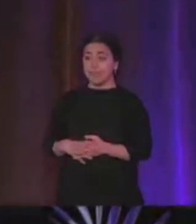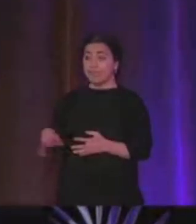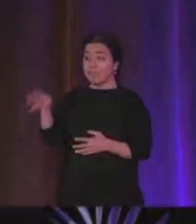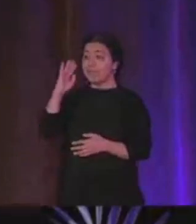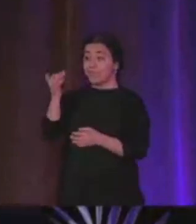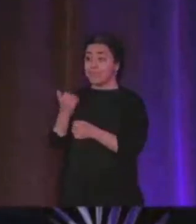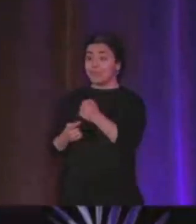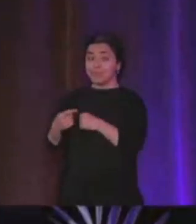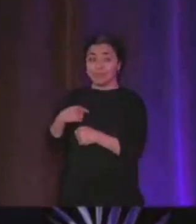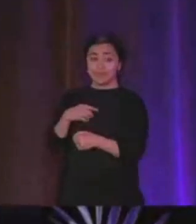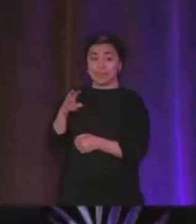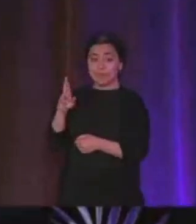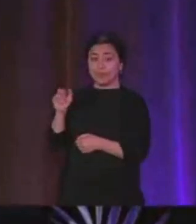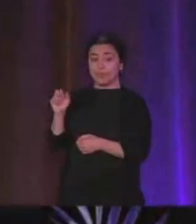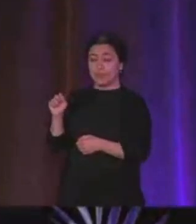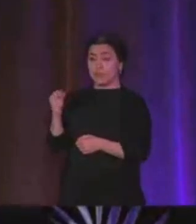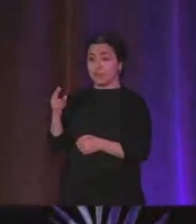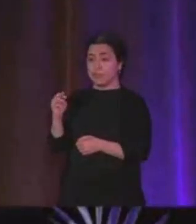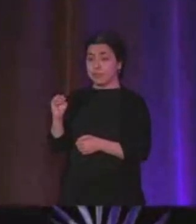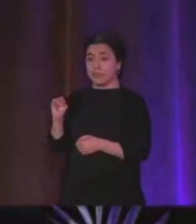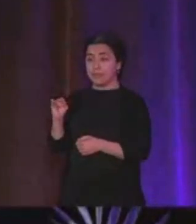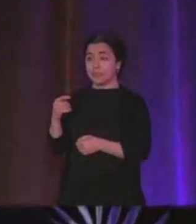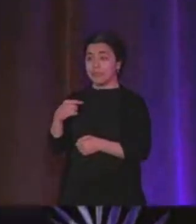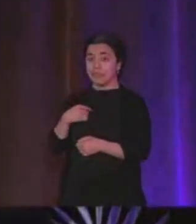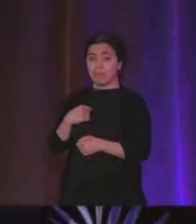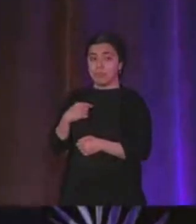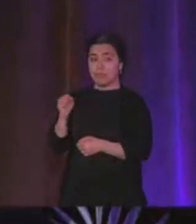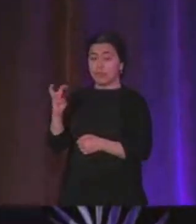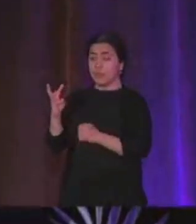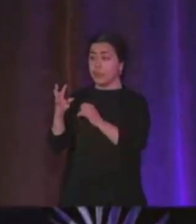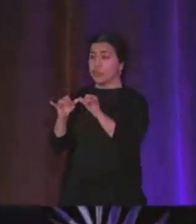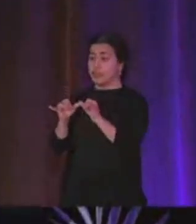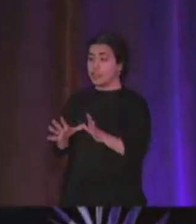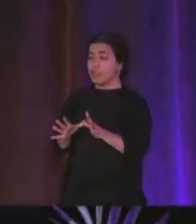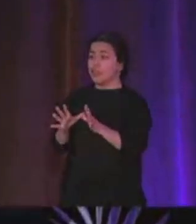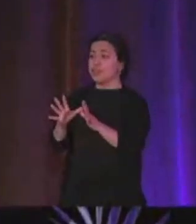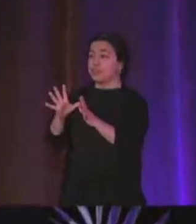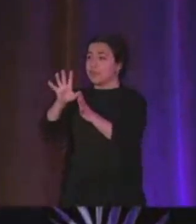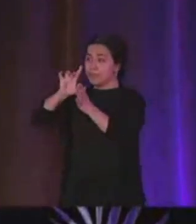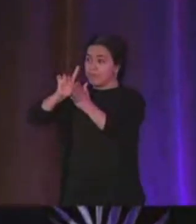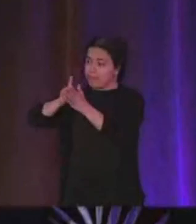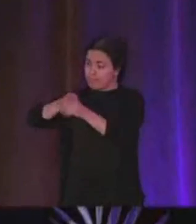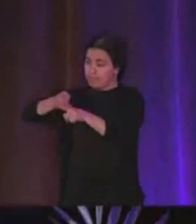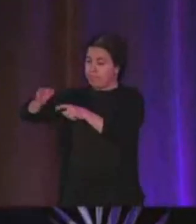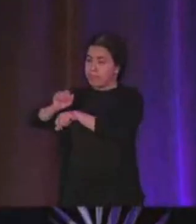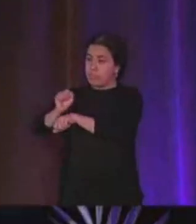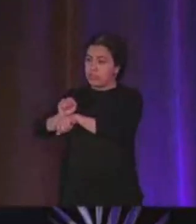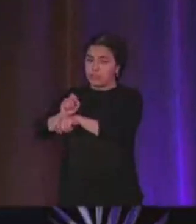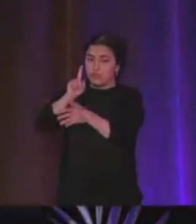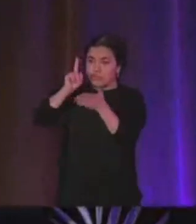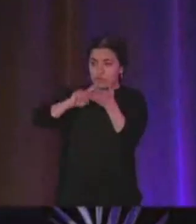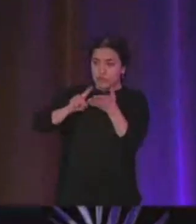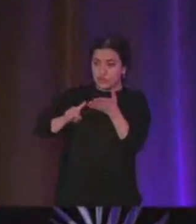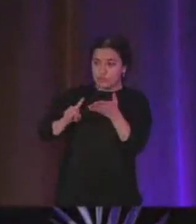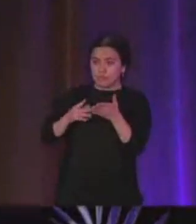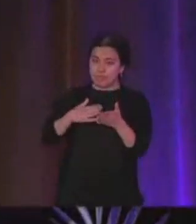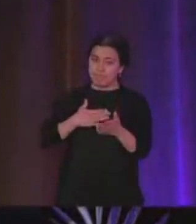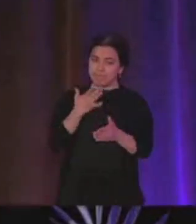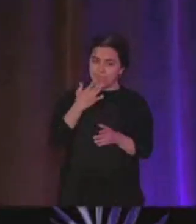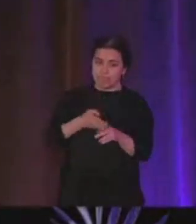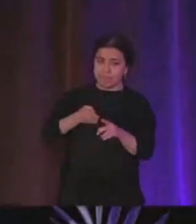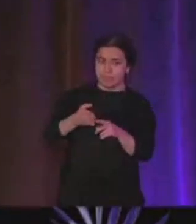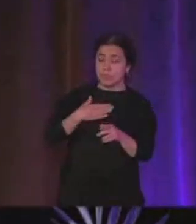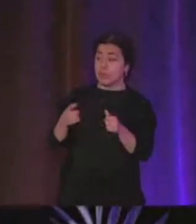everyone, I'm Rashmi Nagpal. I'm a software engineer by profession and a researcher by passion. So this is my first time presenting here at React